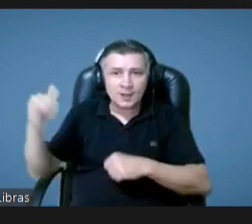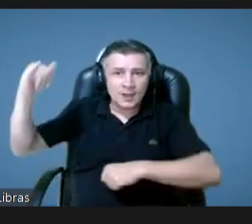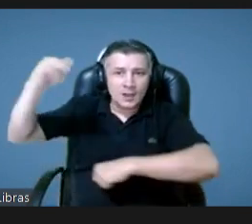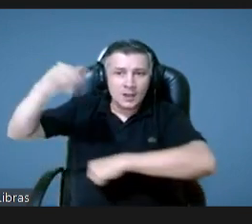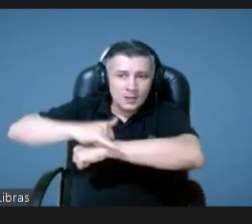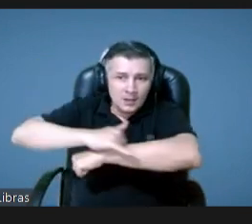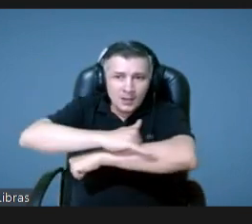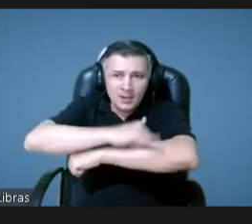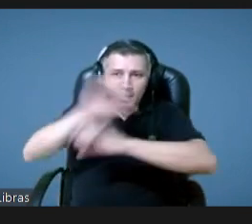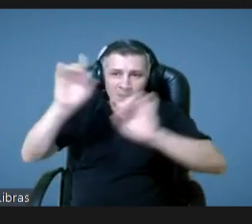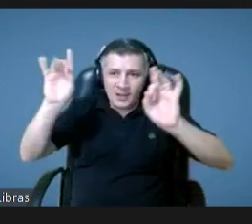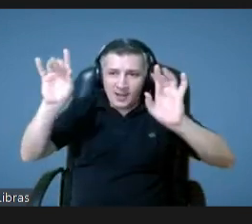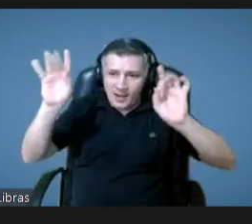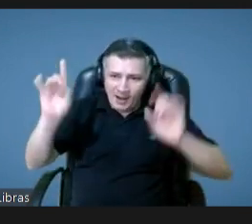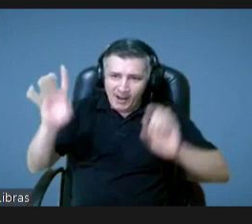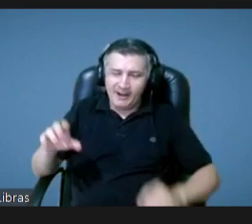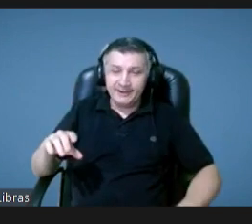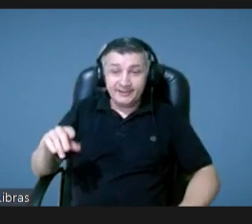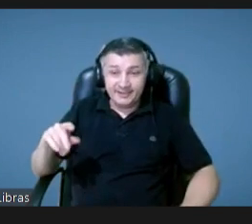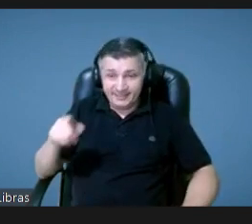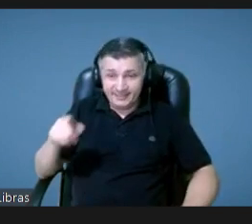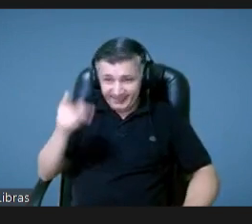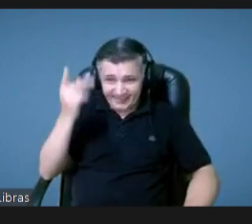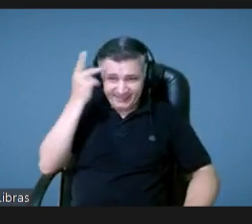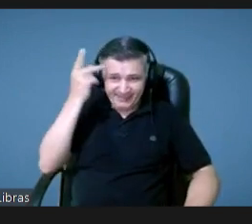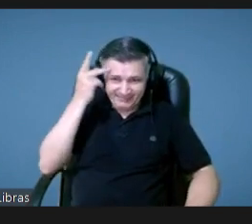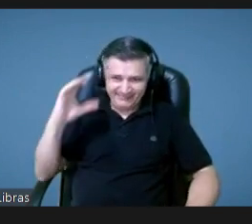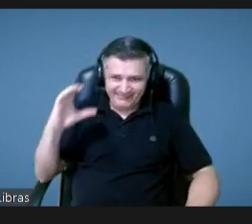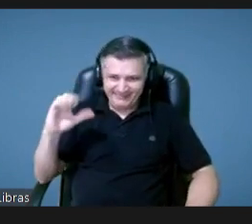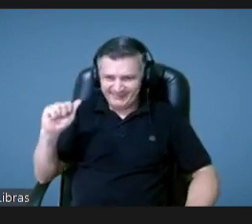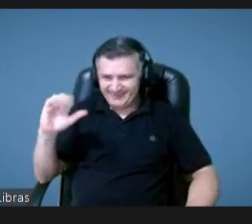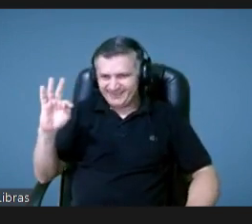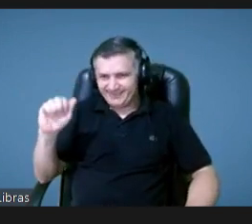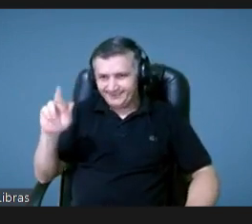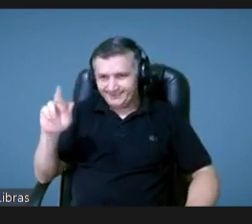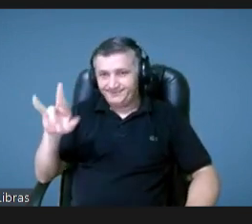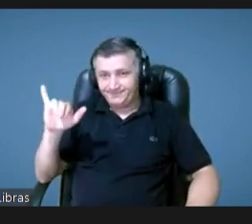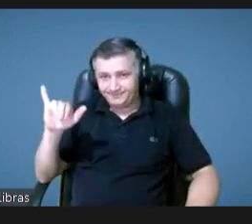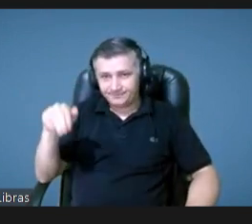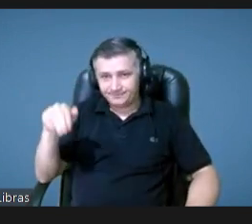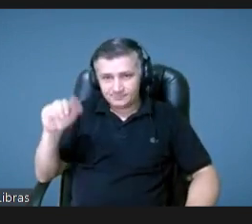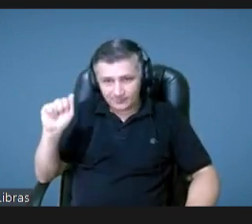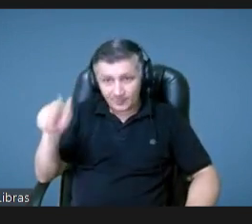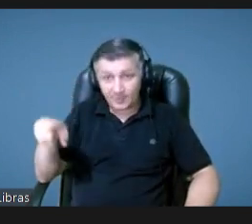Now, a little bit about the executive airport. The São Paulo Catarina